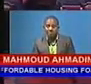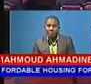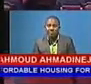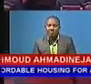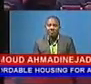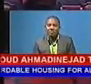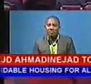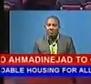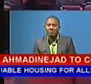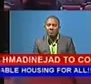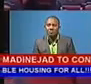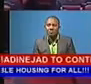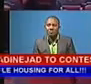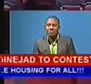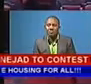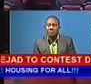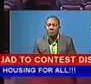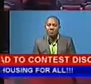well.